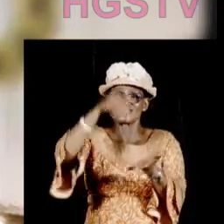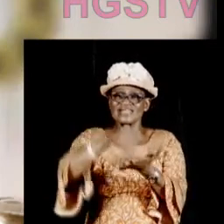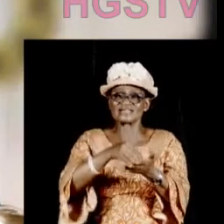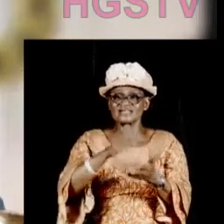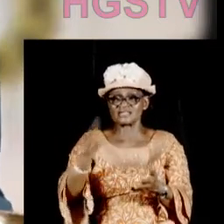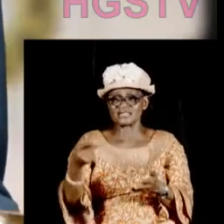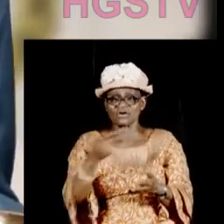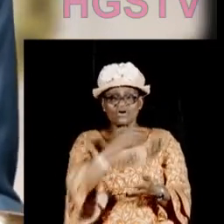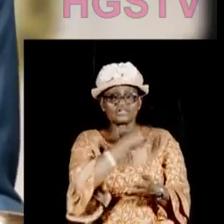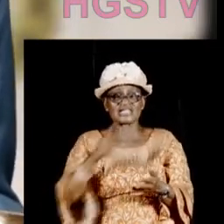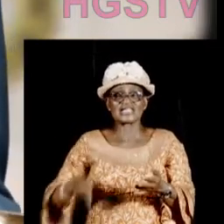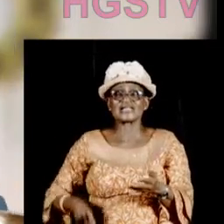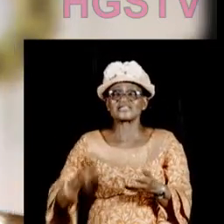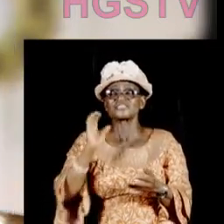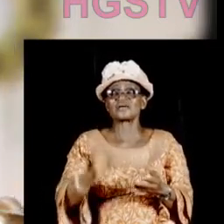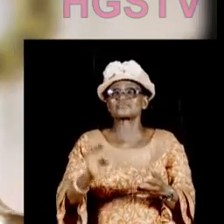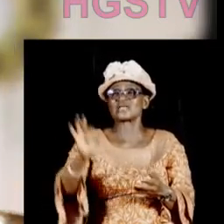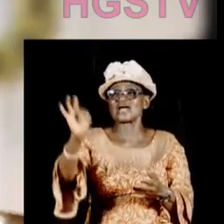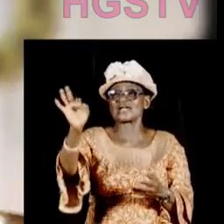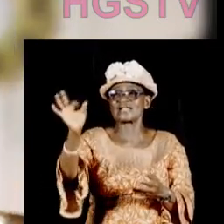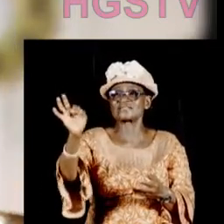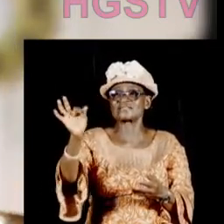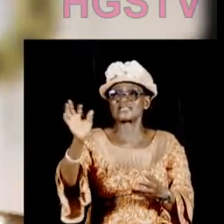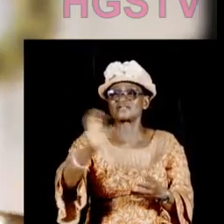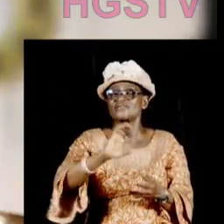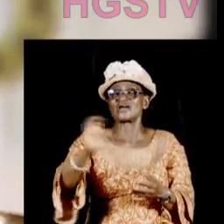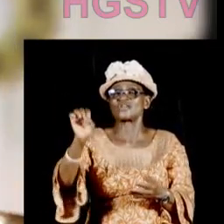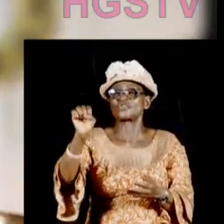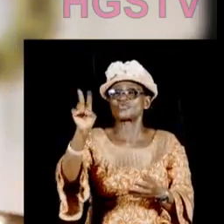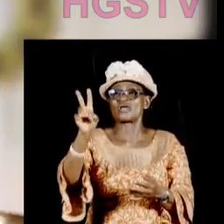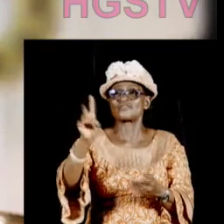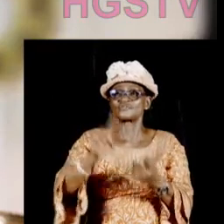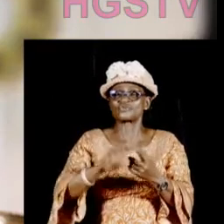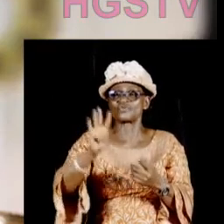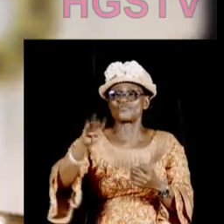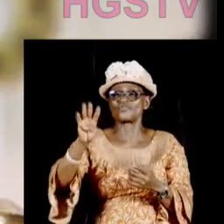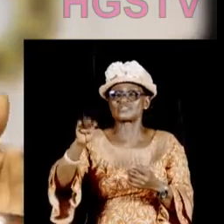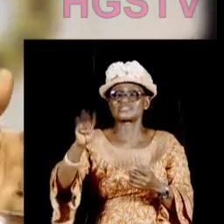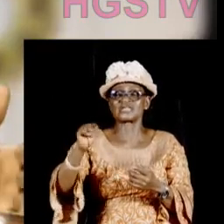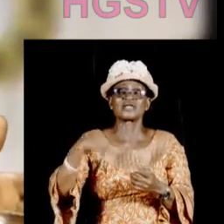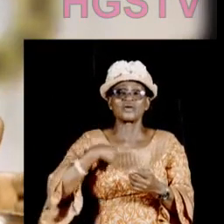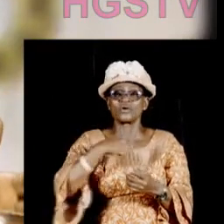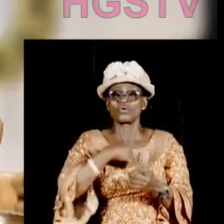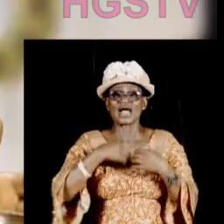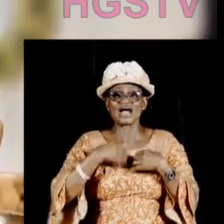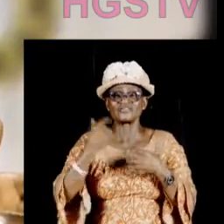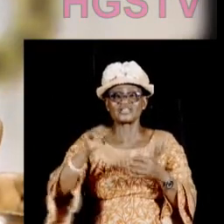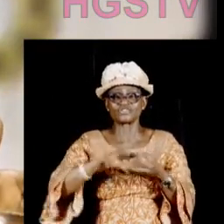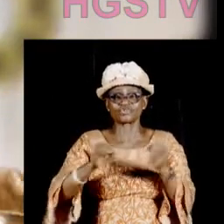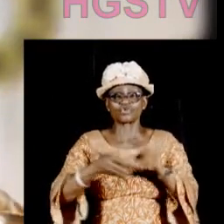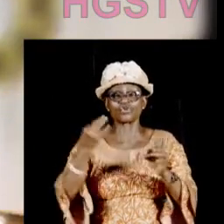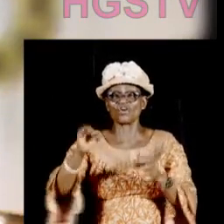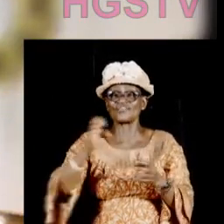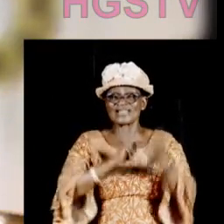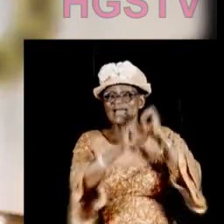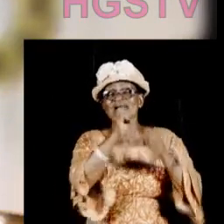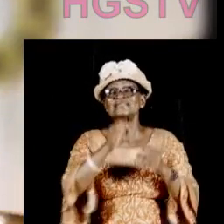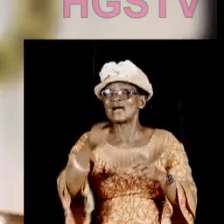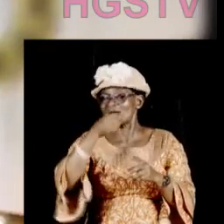Kings chapter 19, 12 to 14, 2 Kings 19, 12 to 14, we have the story of Elijah, the great prophet,